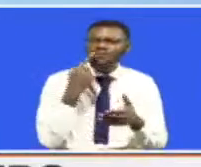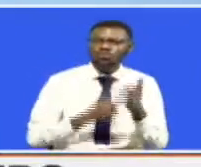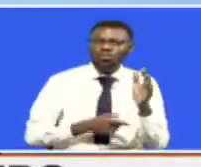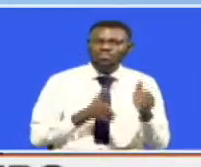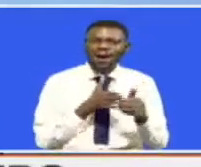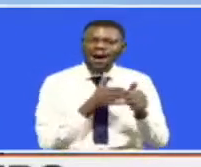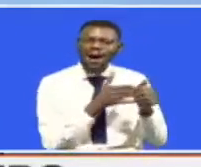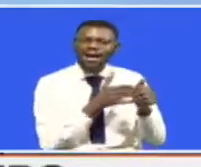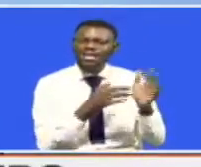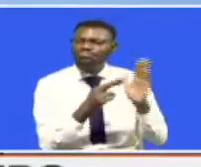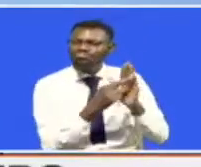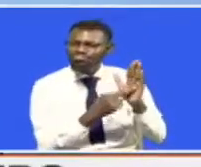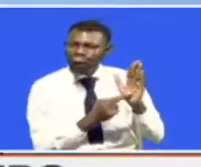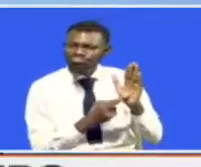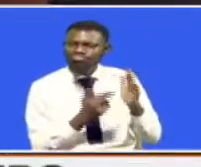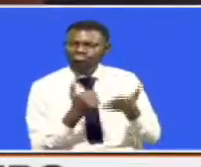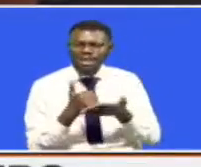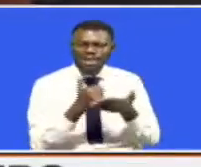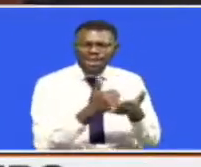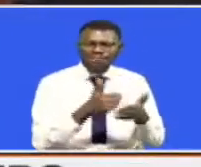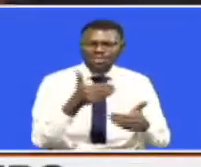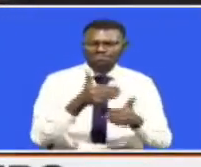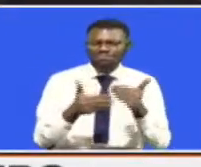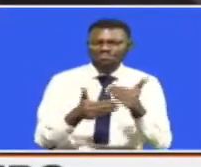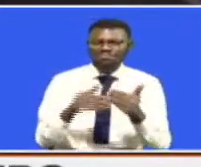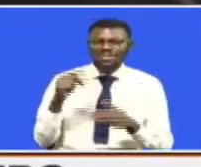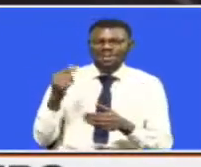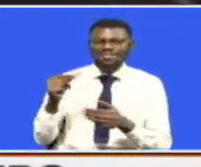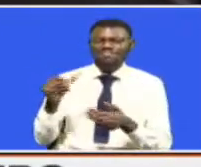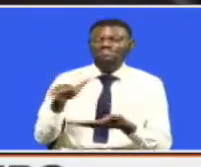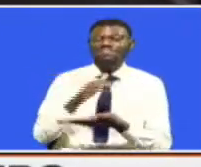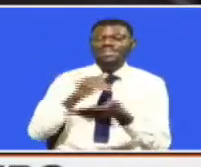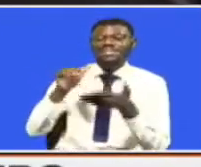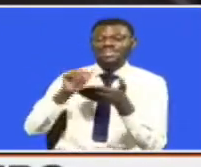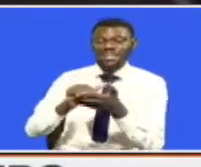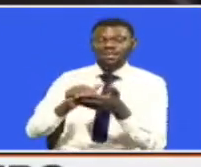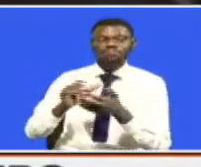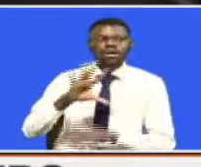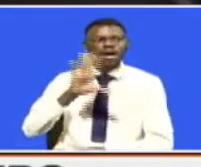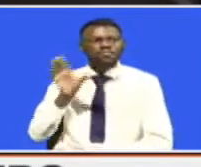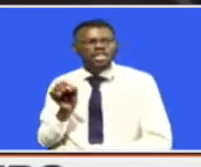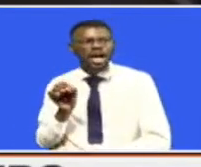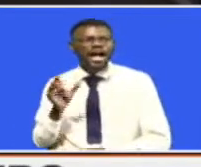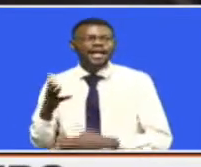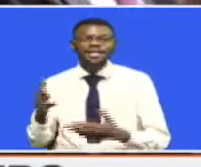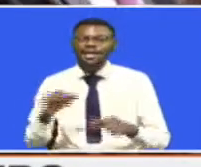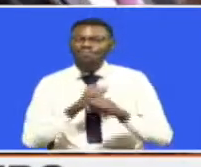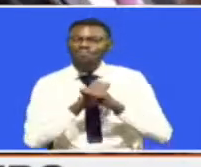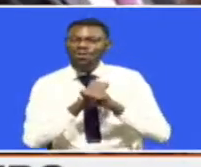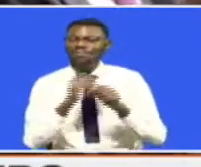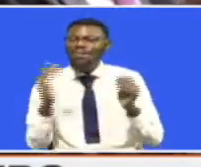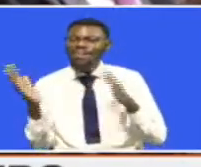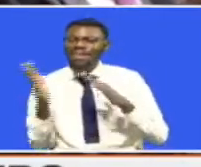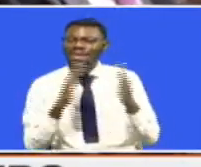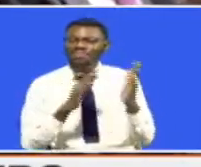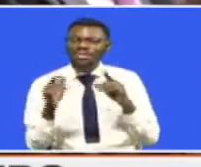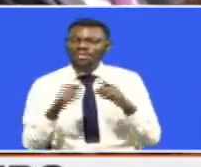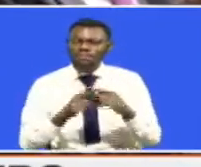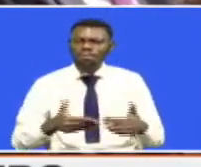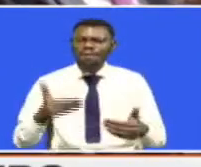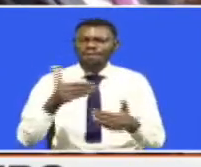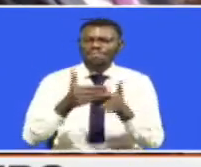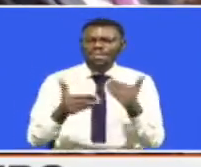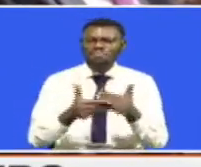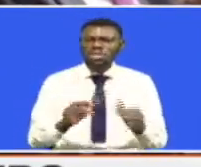formulate guidelines in construction of green data centers in Africa and beyond that are climate resilient, with sustainable building designs that